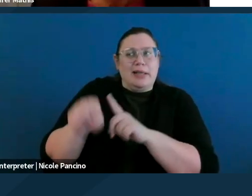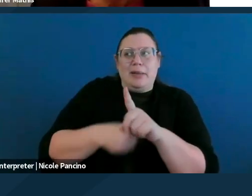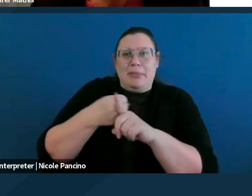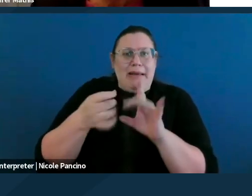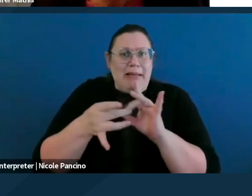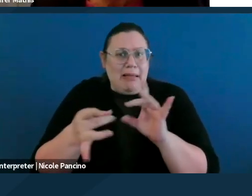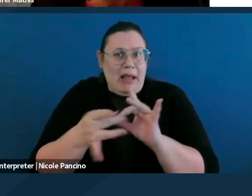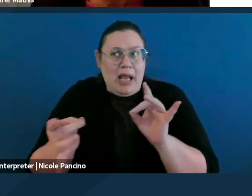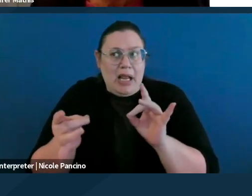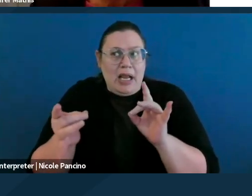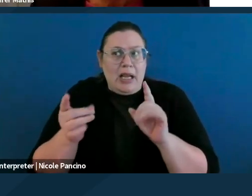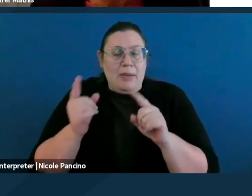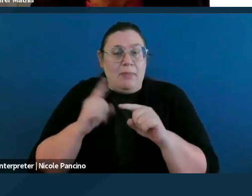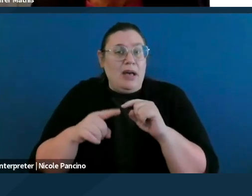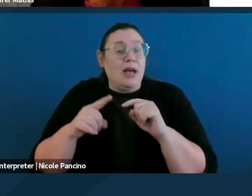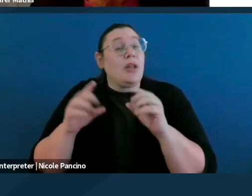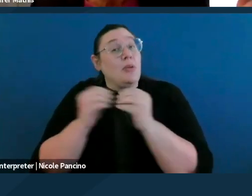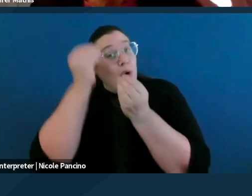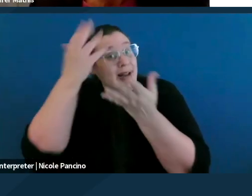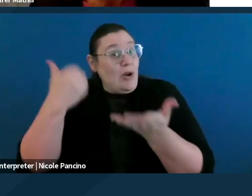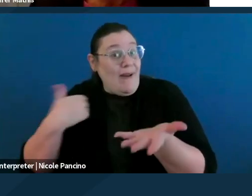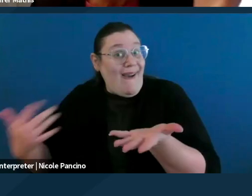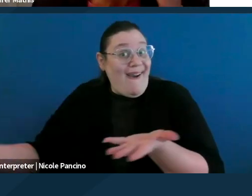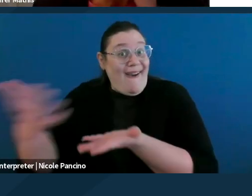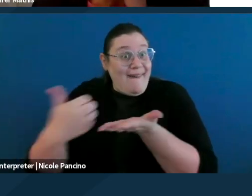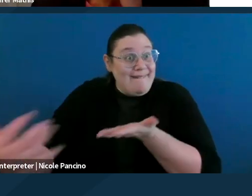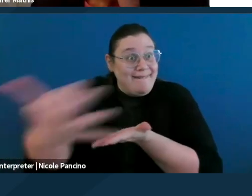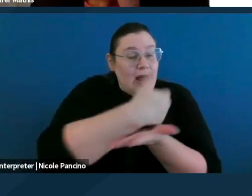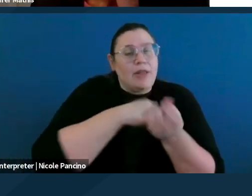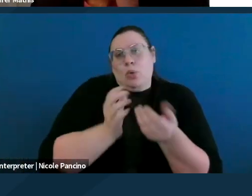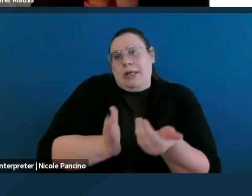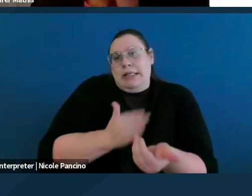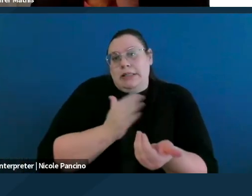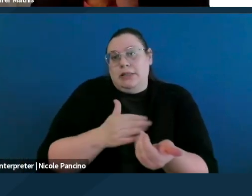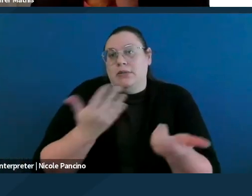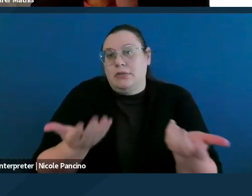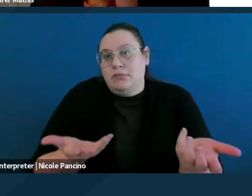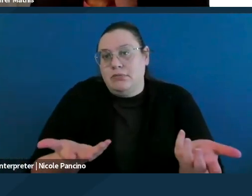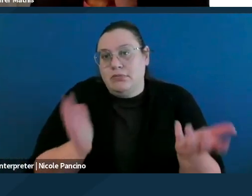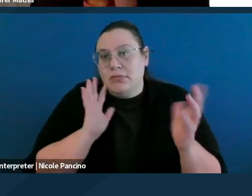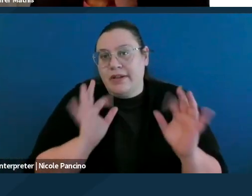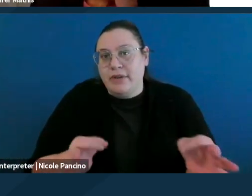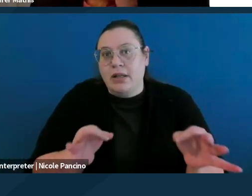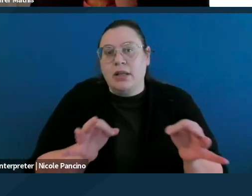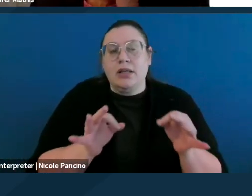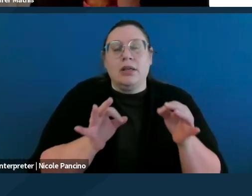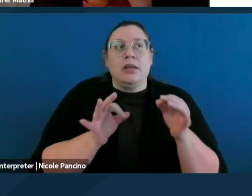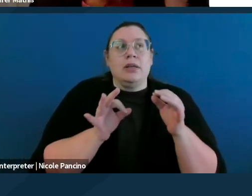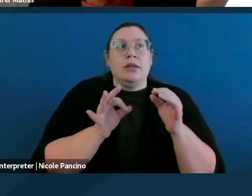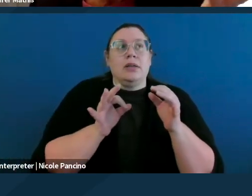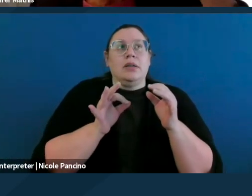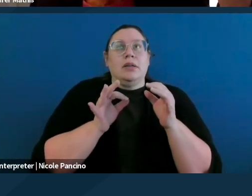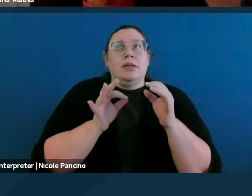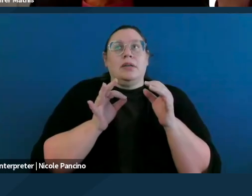is easier the more data that you have, and certainly with